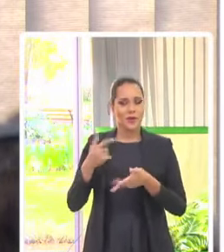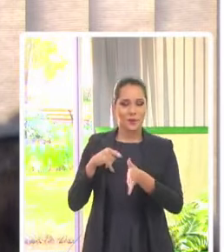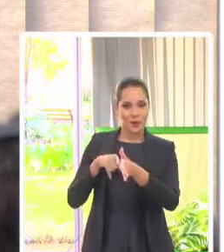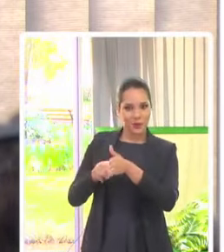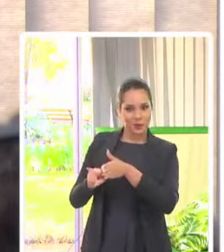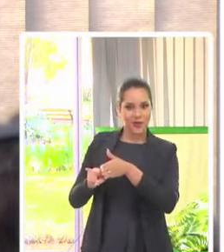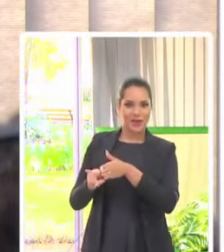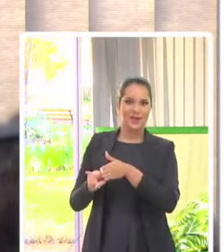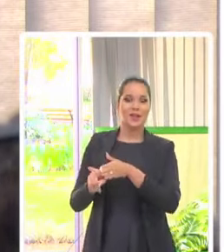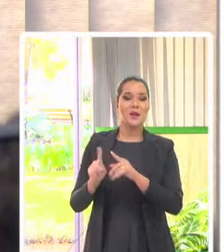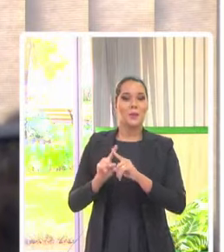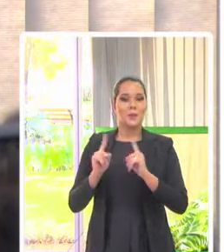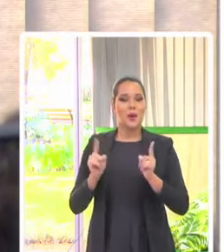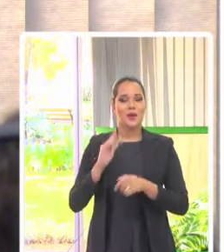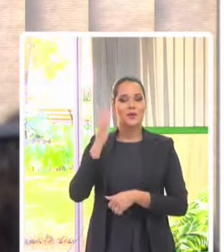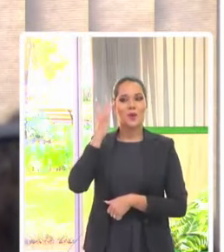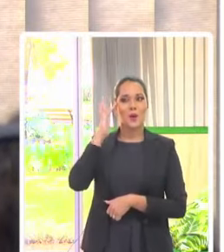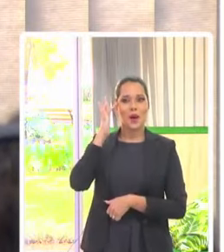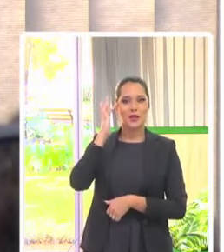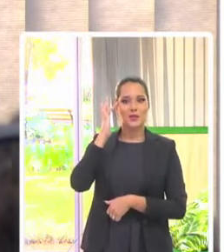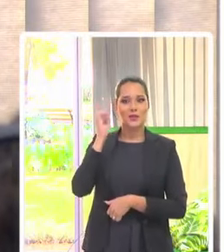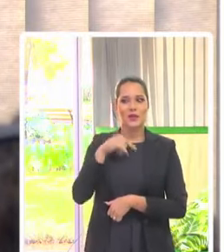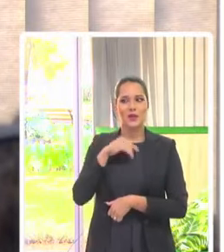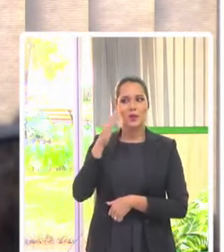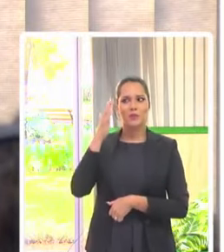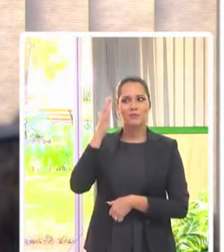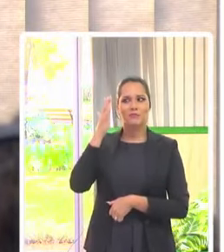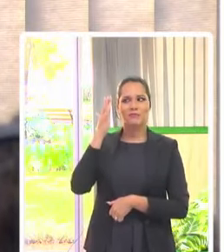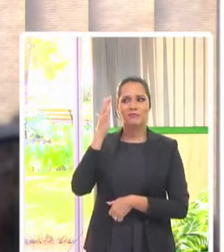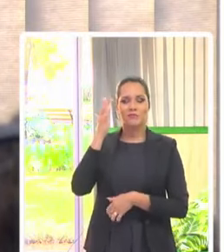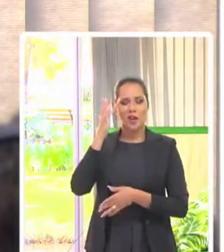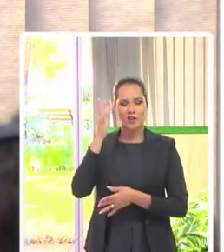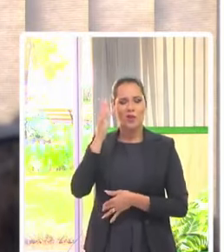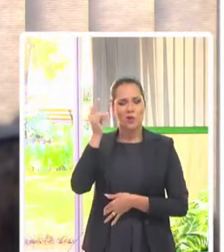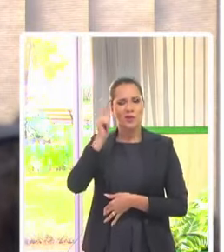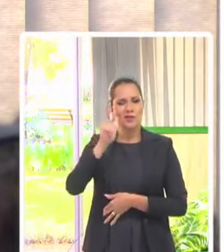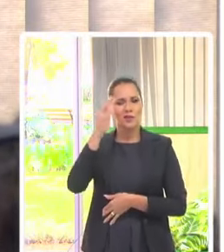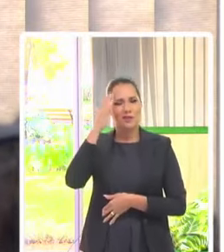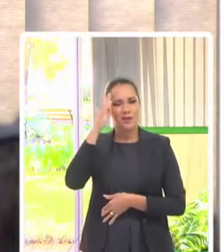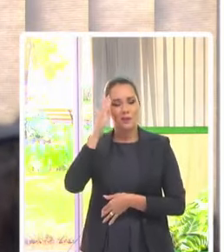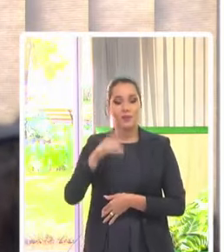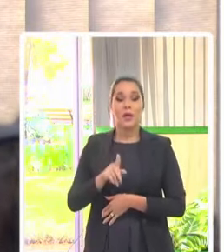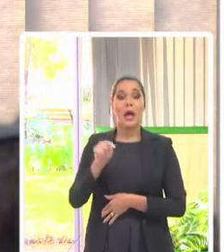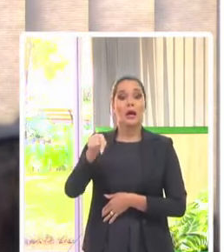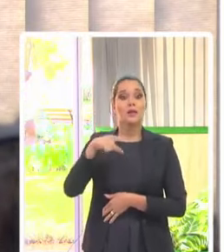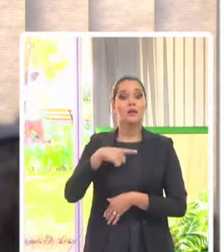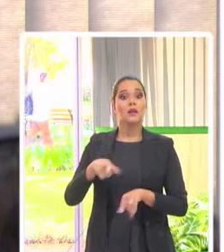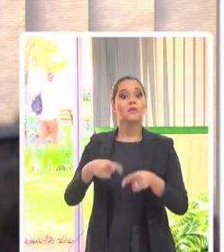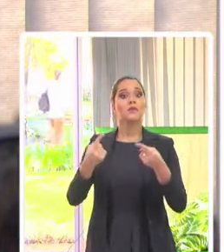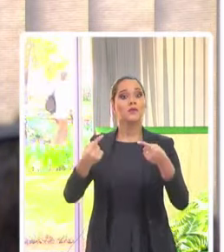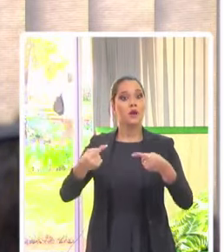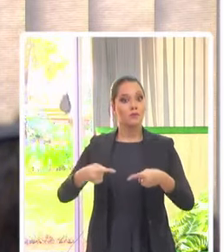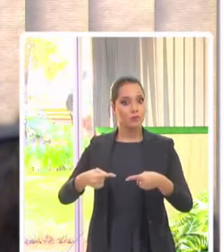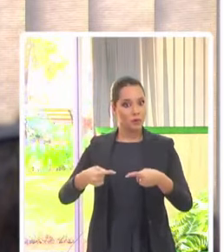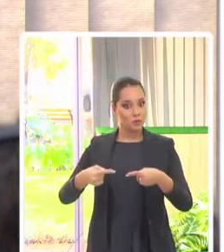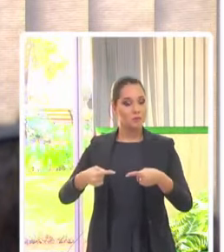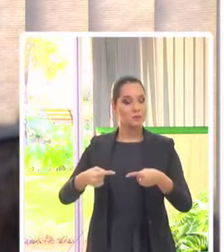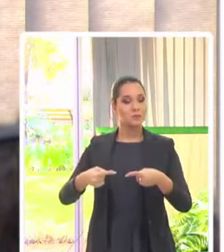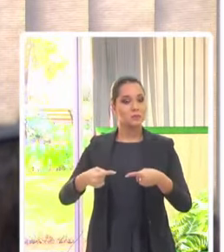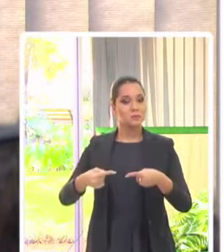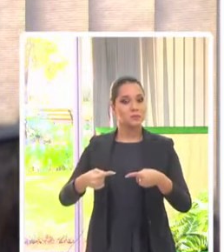I somehow got it, which is, here we have a challenge when